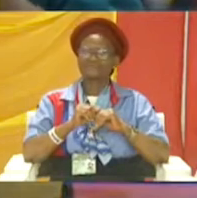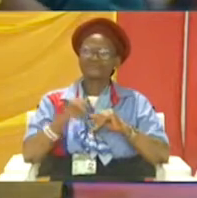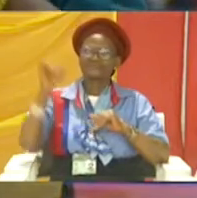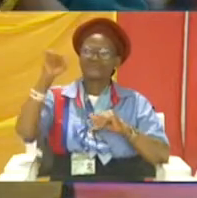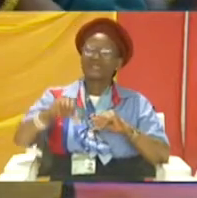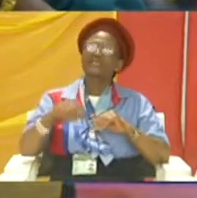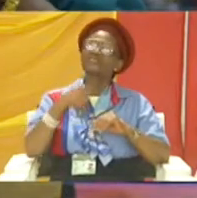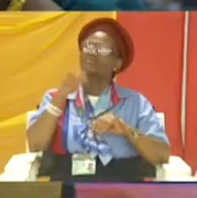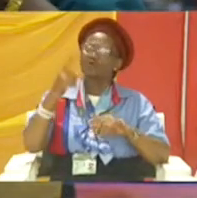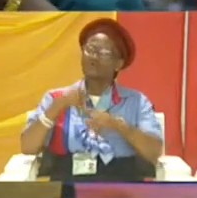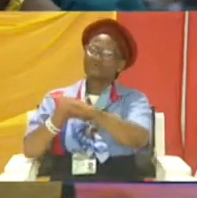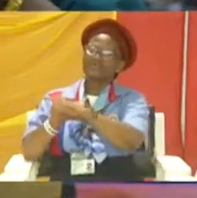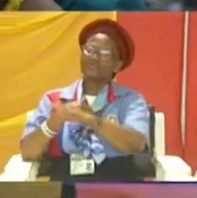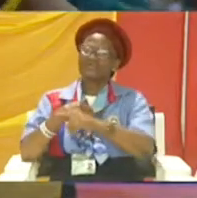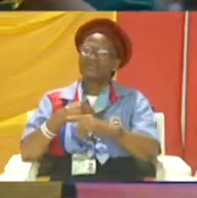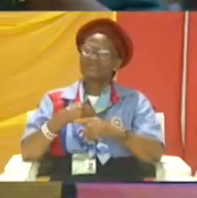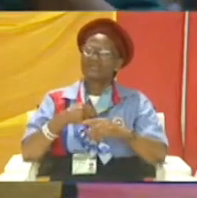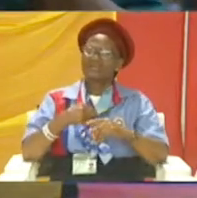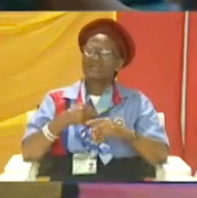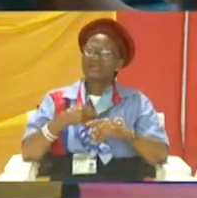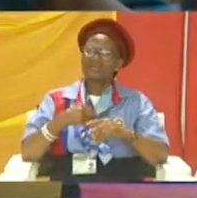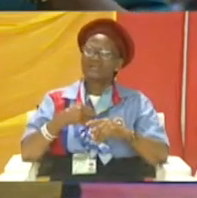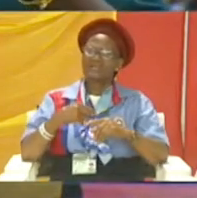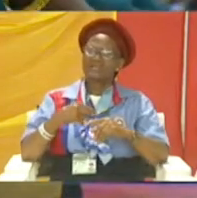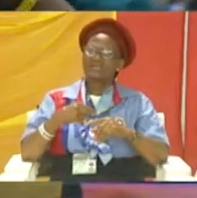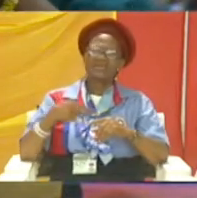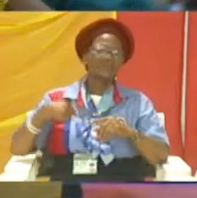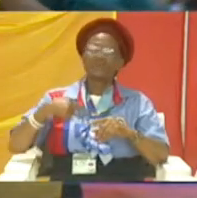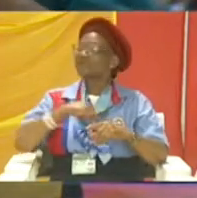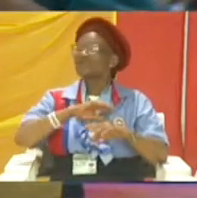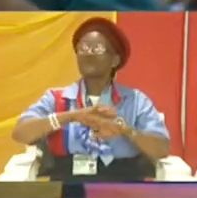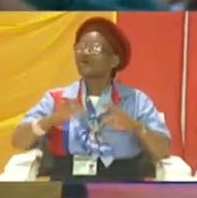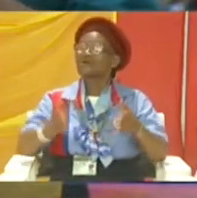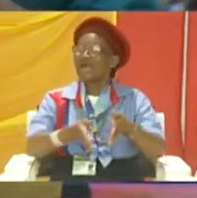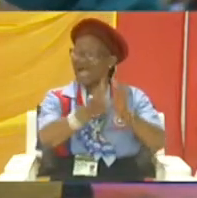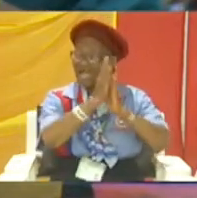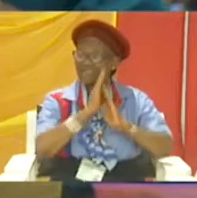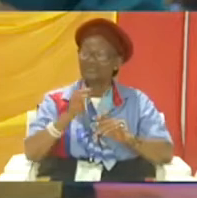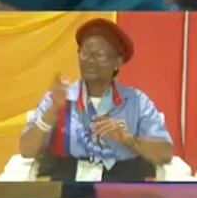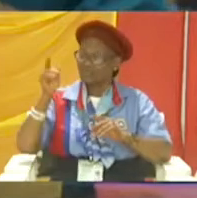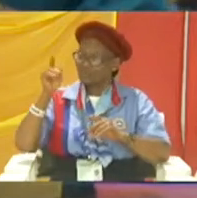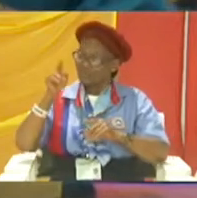They told me, no, we are not after your money, just surrender your life to Jesus.